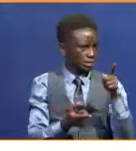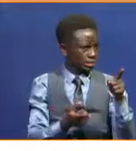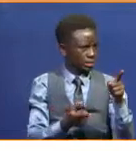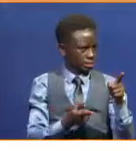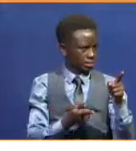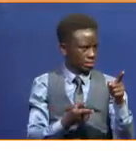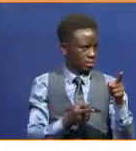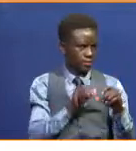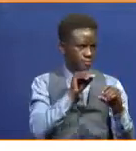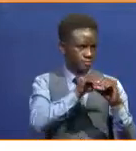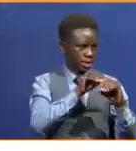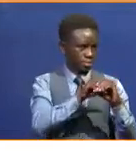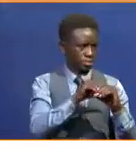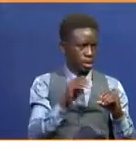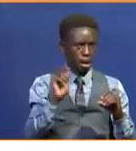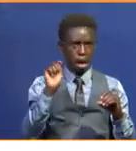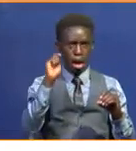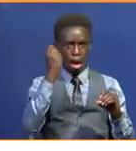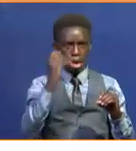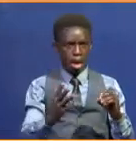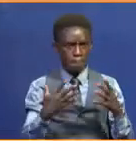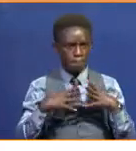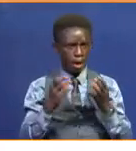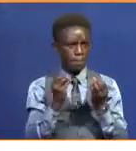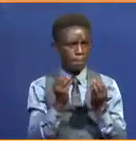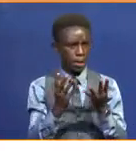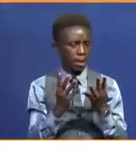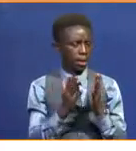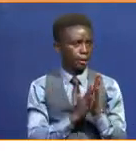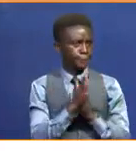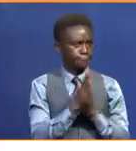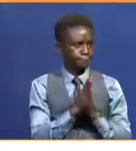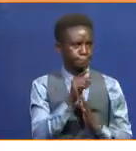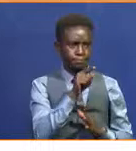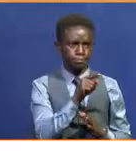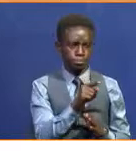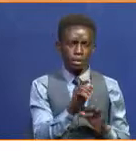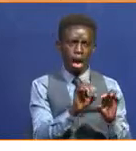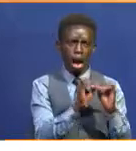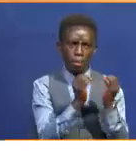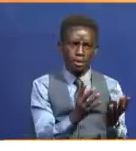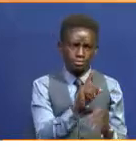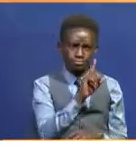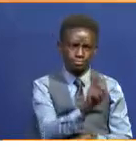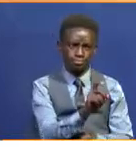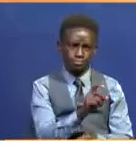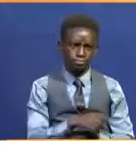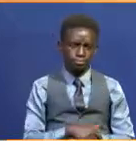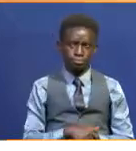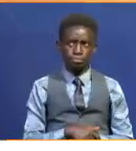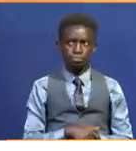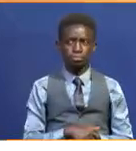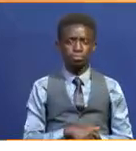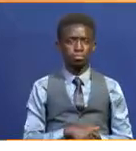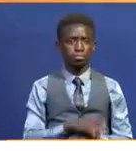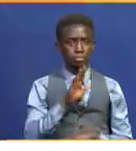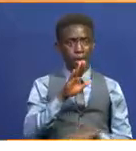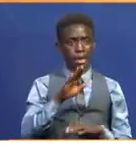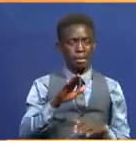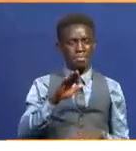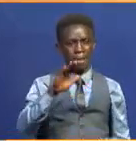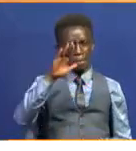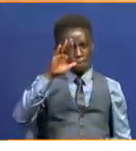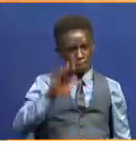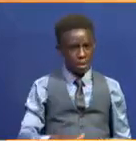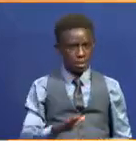Kenyans would be very, very much interested in. How much are we talking about, for example? In terms of minimum investments, you can start